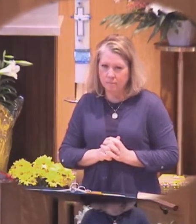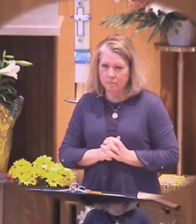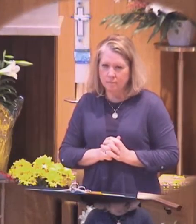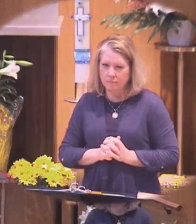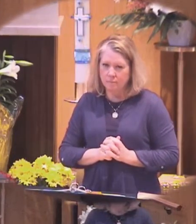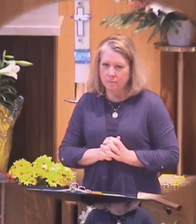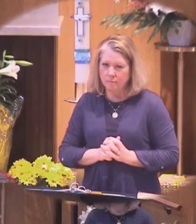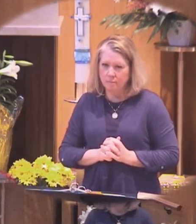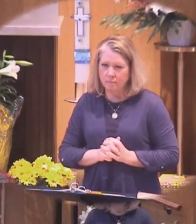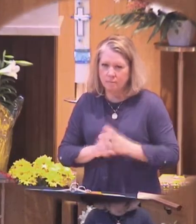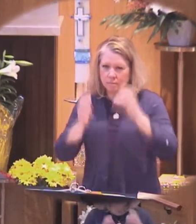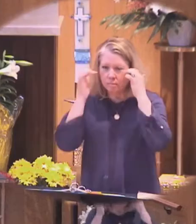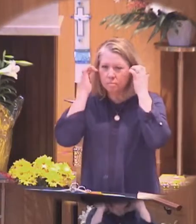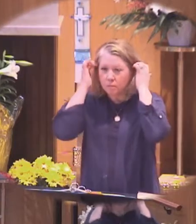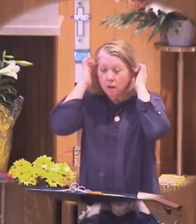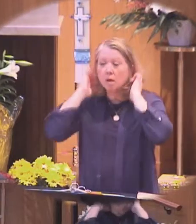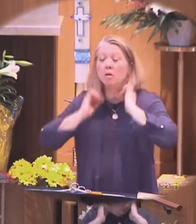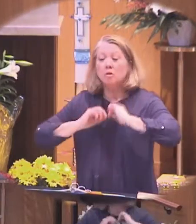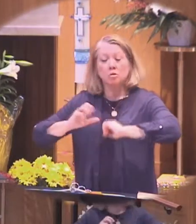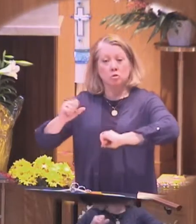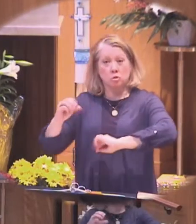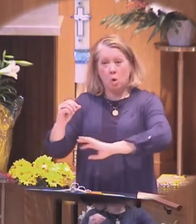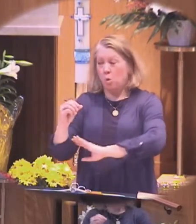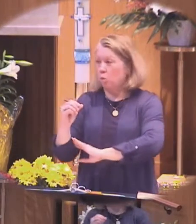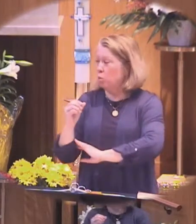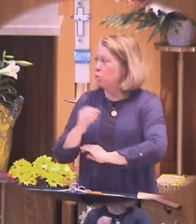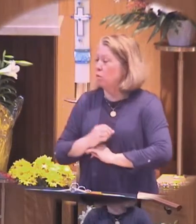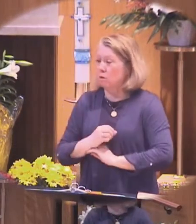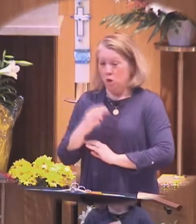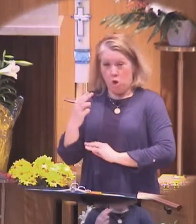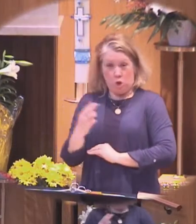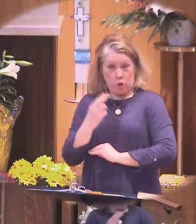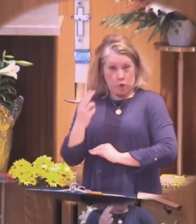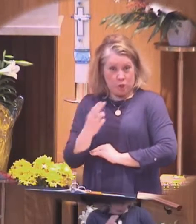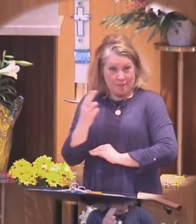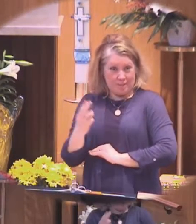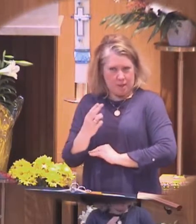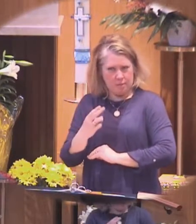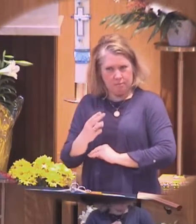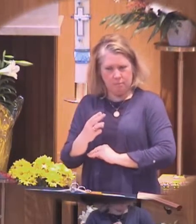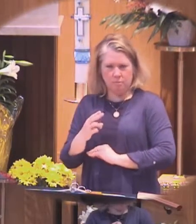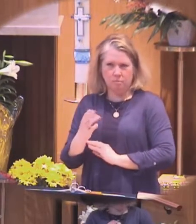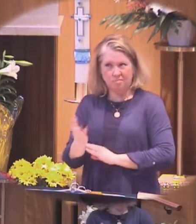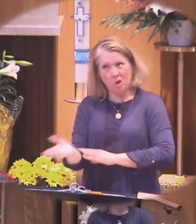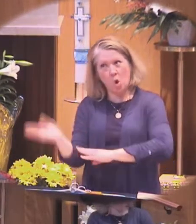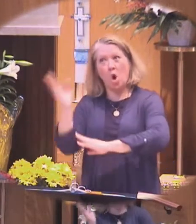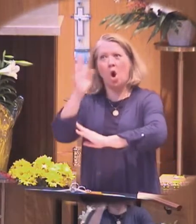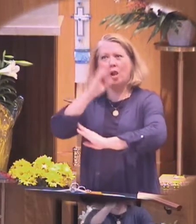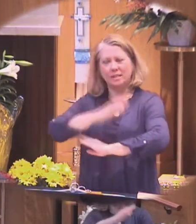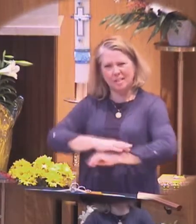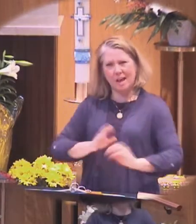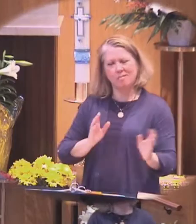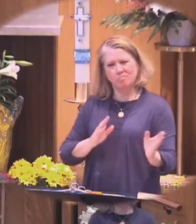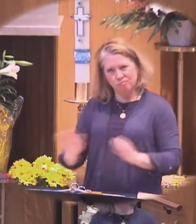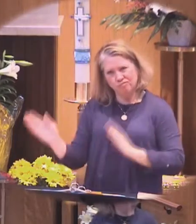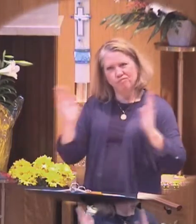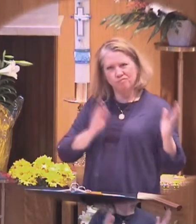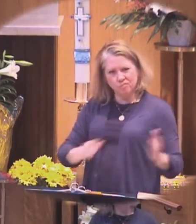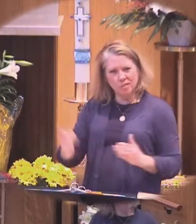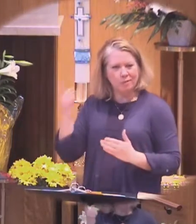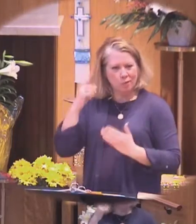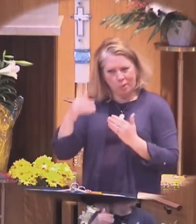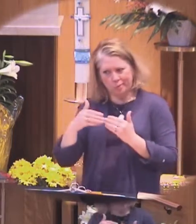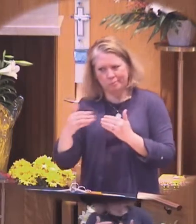On Thursday, after spending most of the day preparing for the liturgies that were ahead, I had a